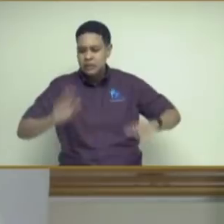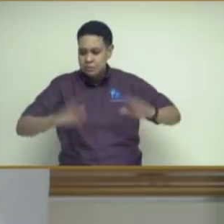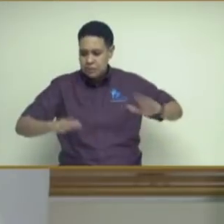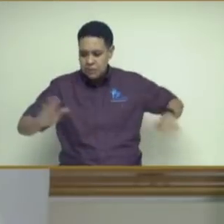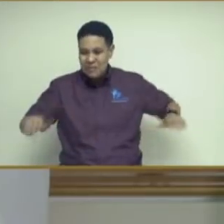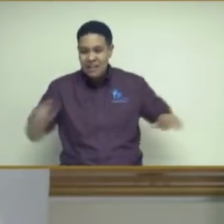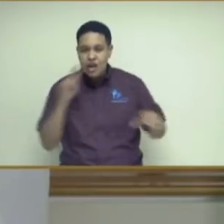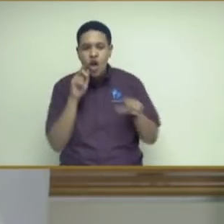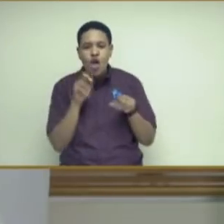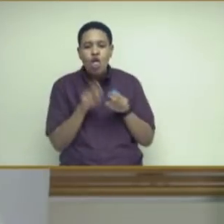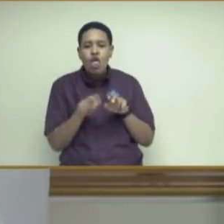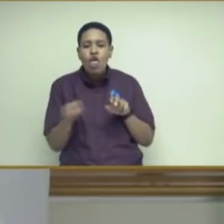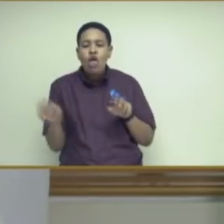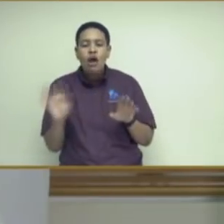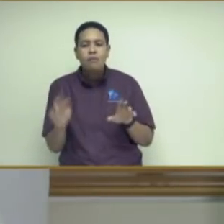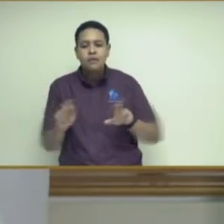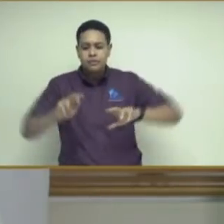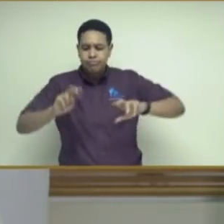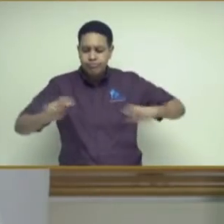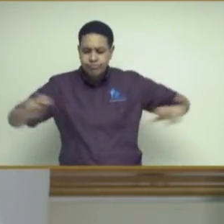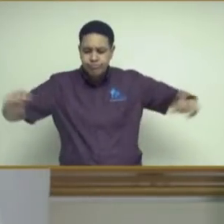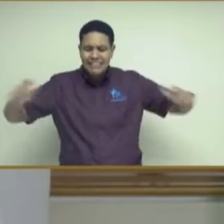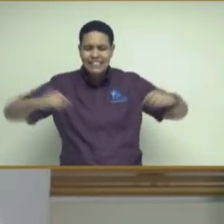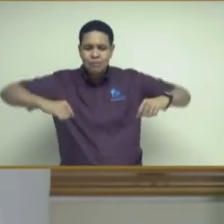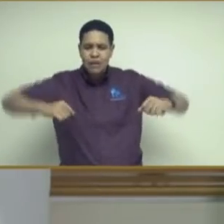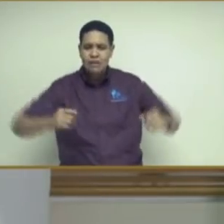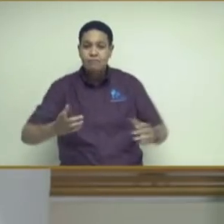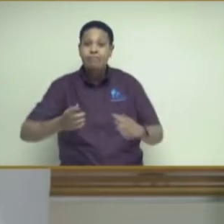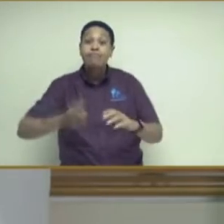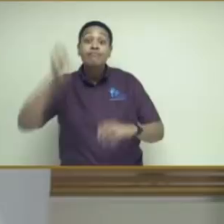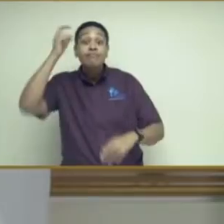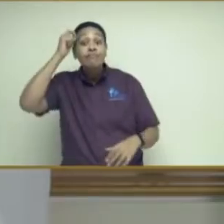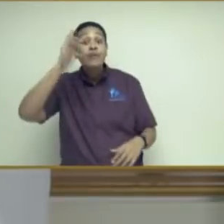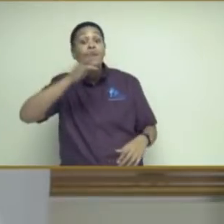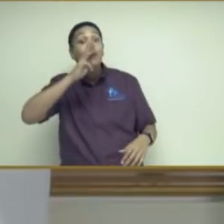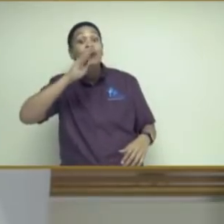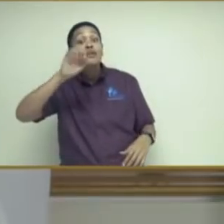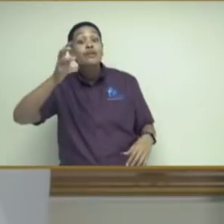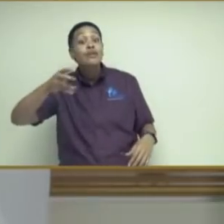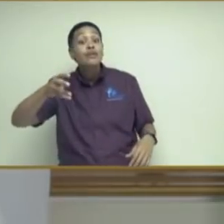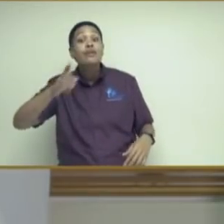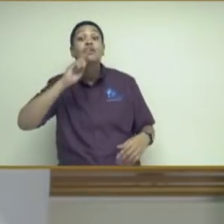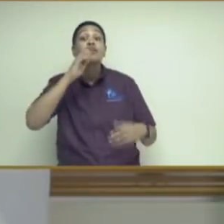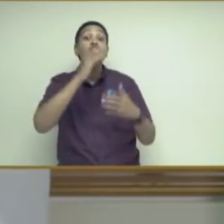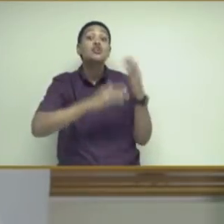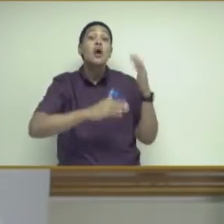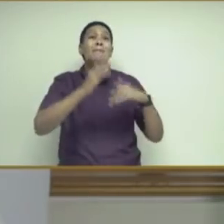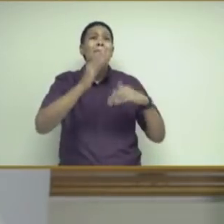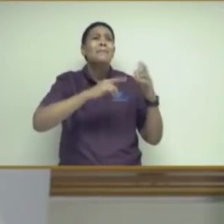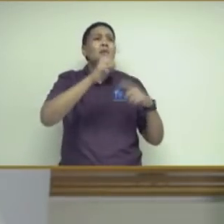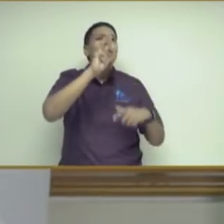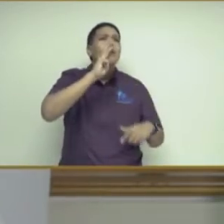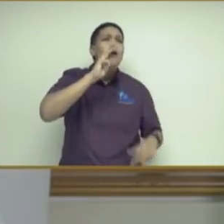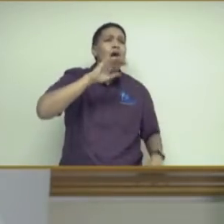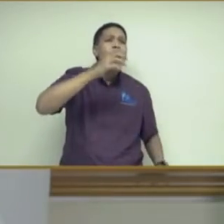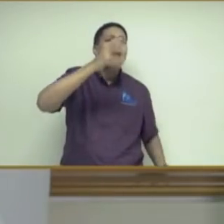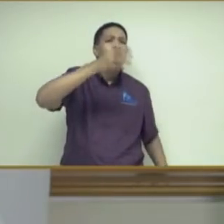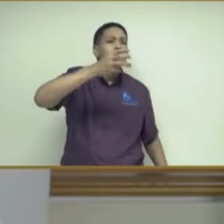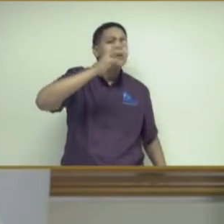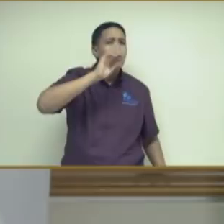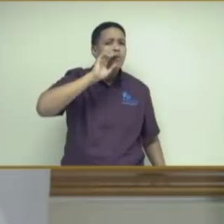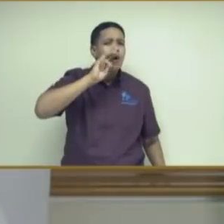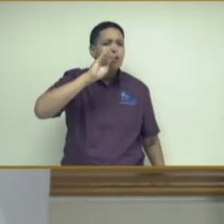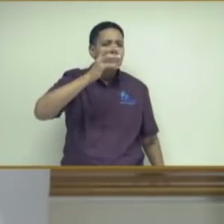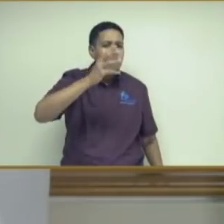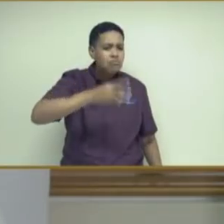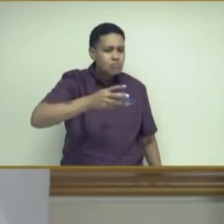maintained. Lack of running water in parts of the building where water is essential. So even if there